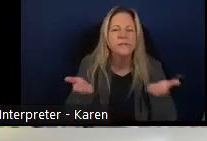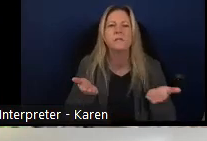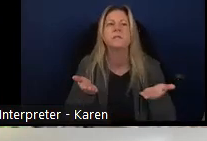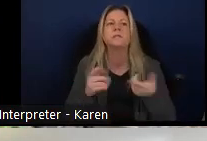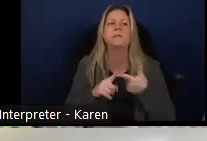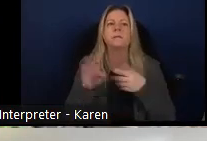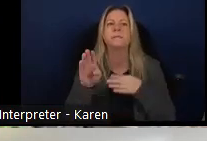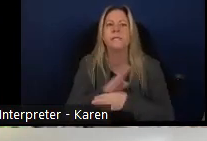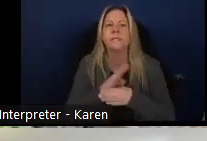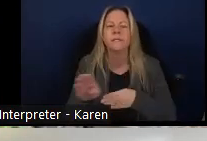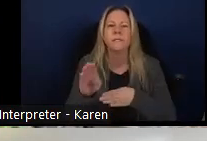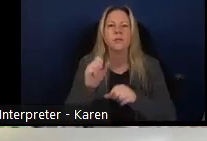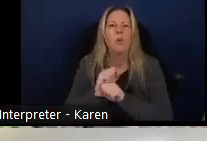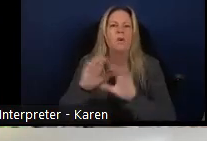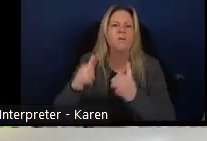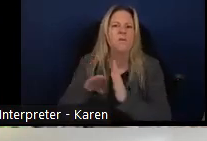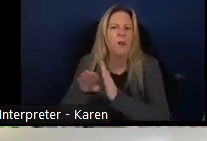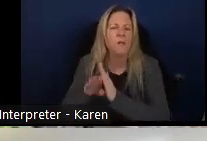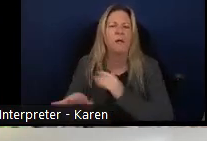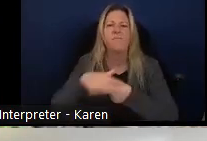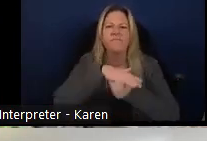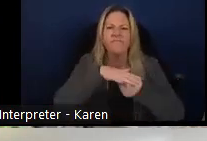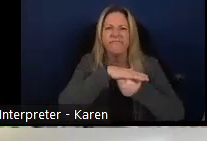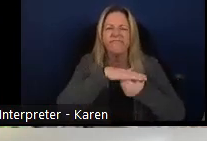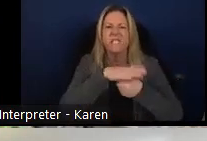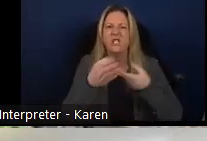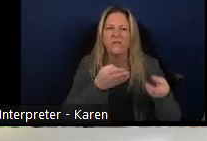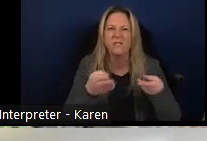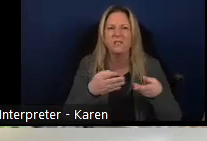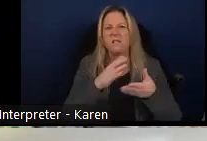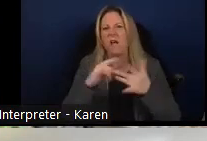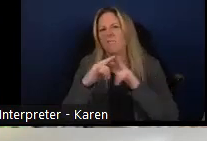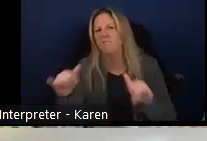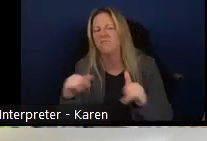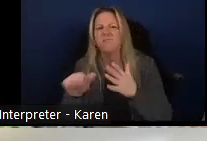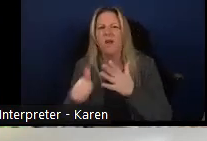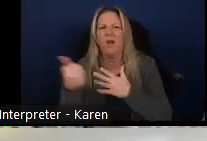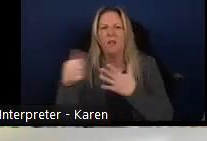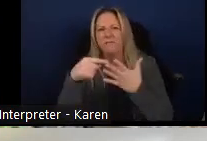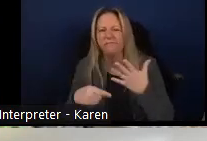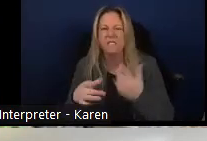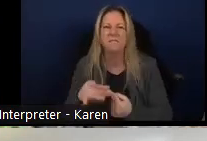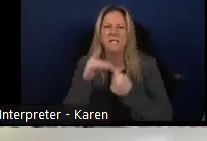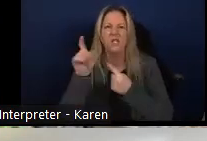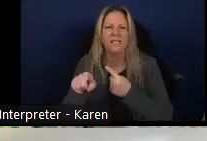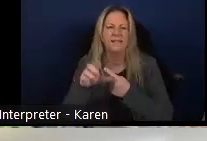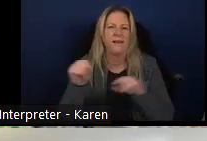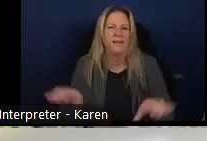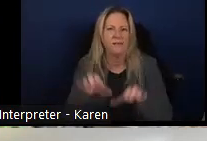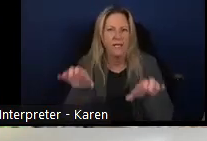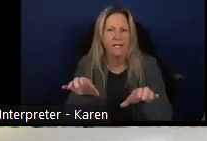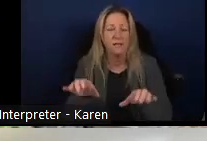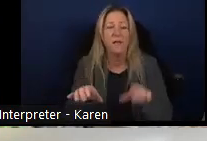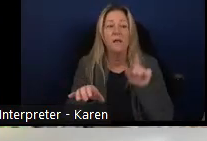workforce development, neighborhood services, and various other development and special need activities. These strategic goals also guide